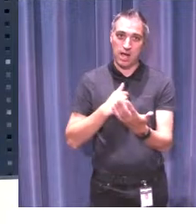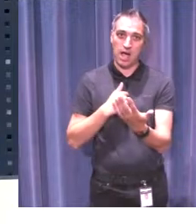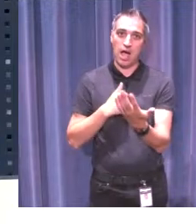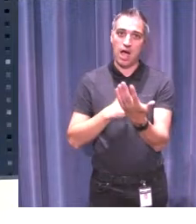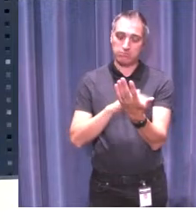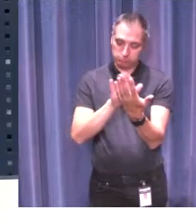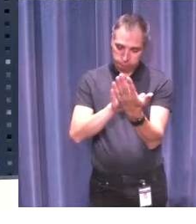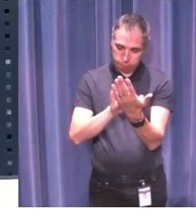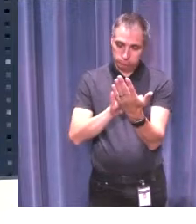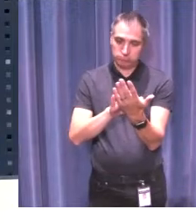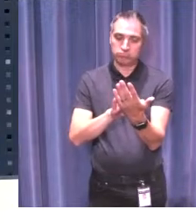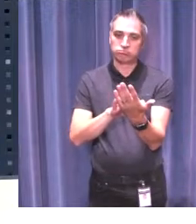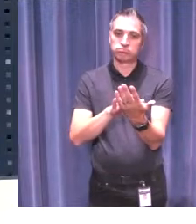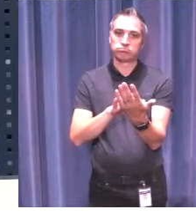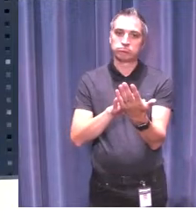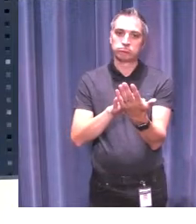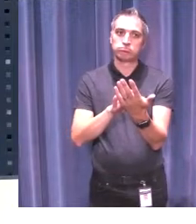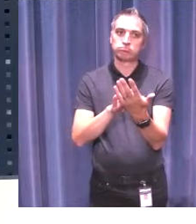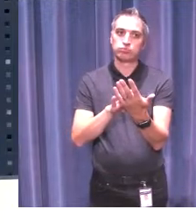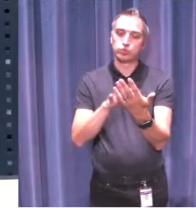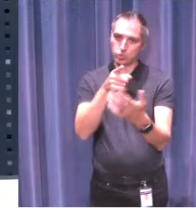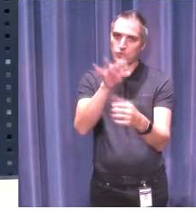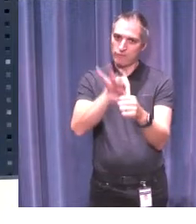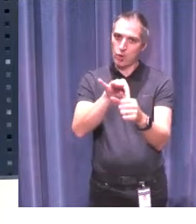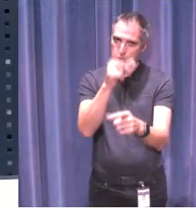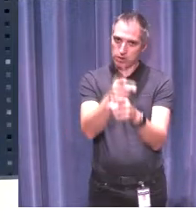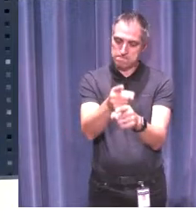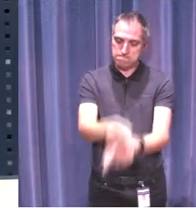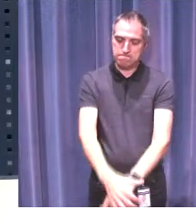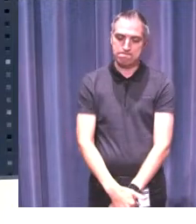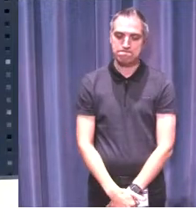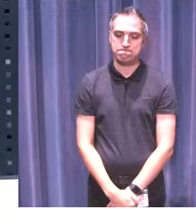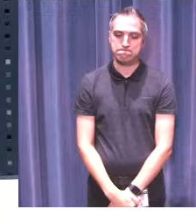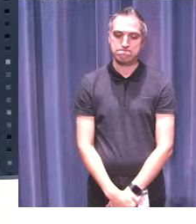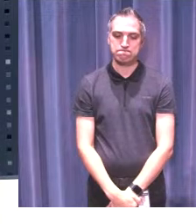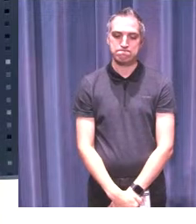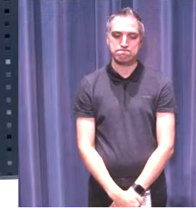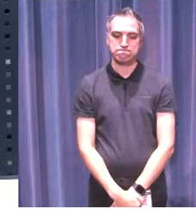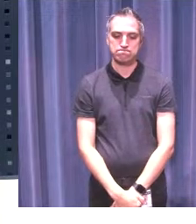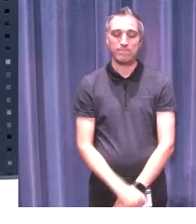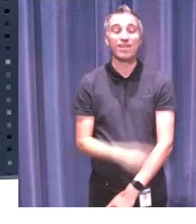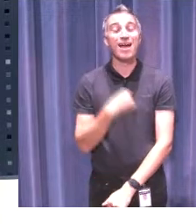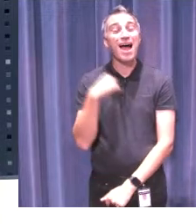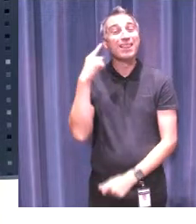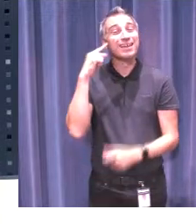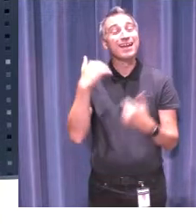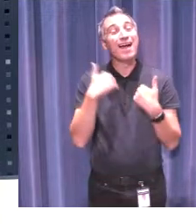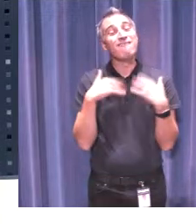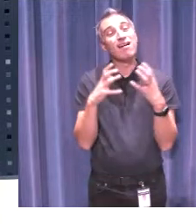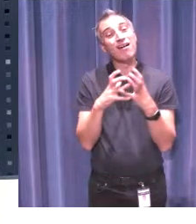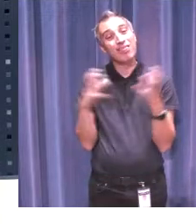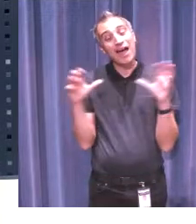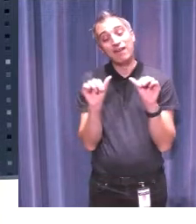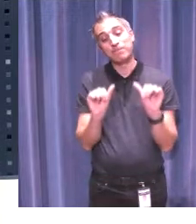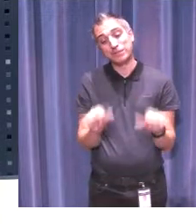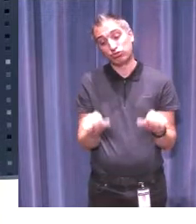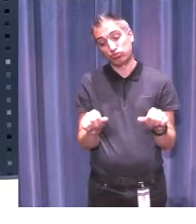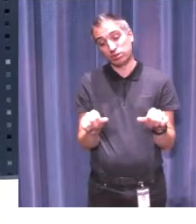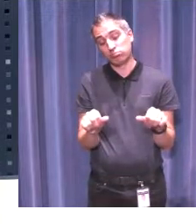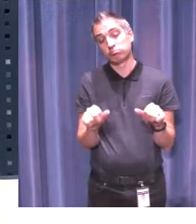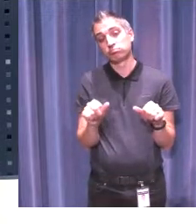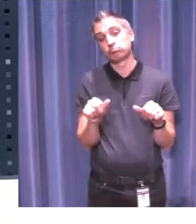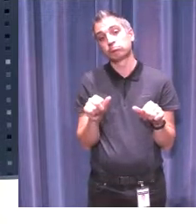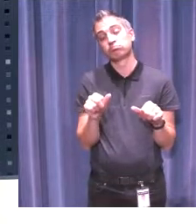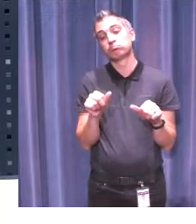vote. I think that there's a lot of potential between the